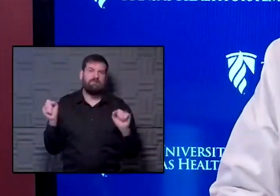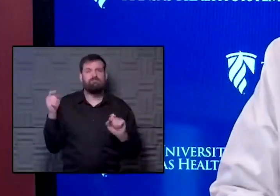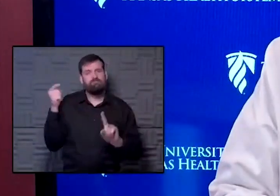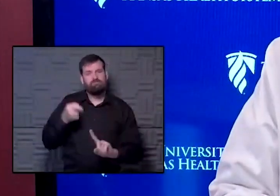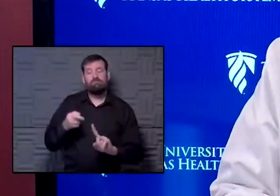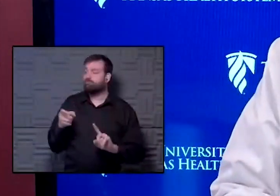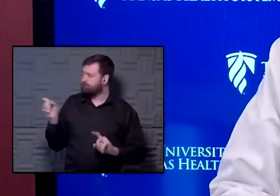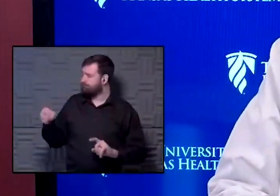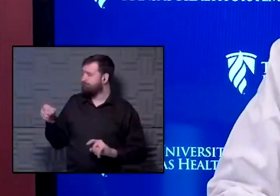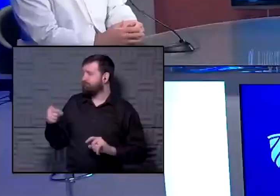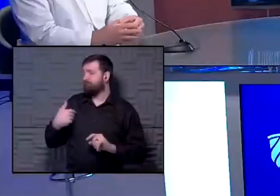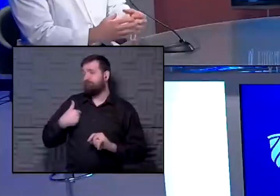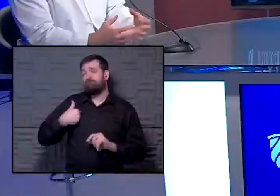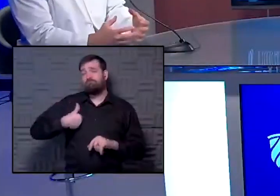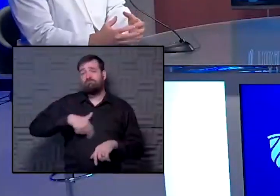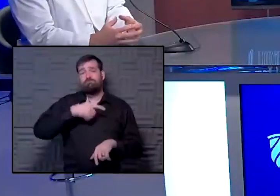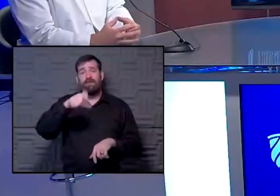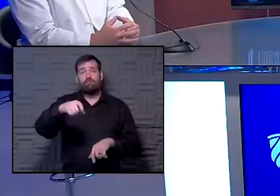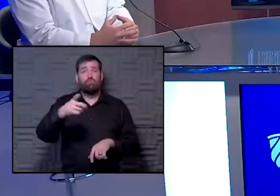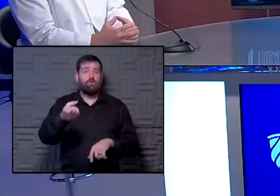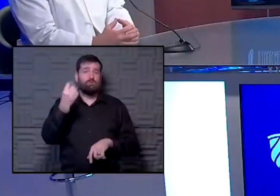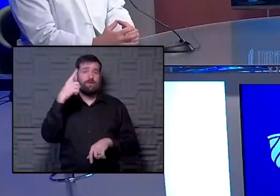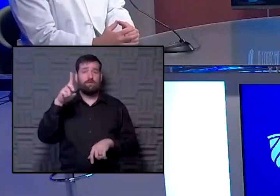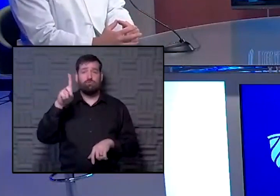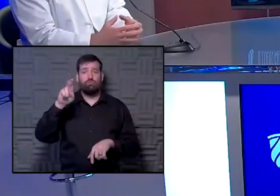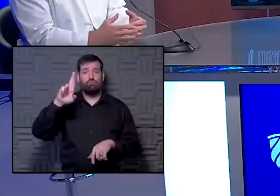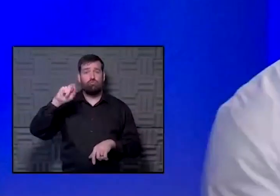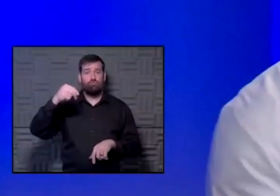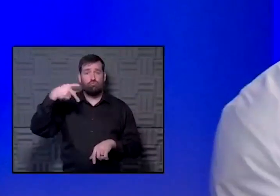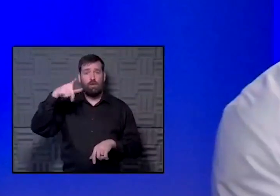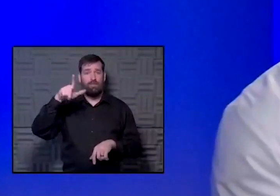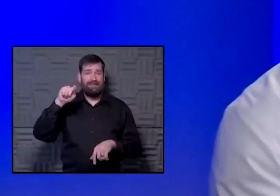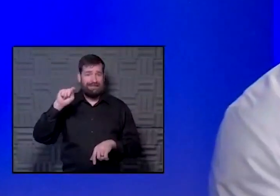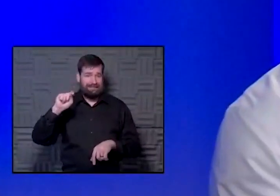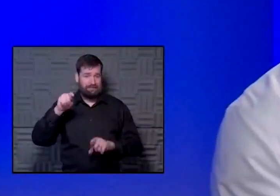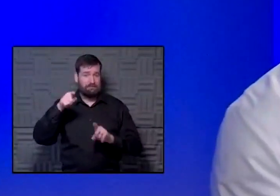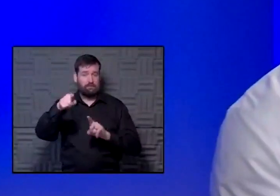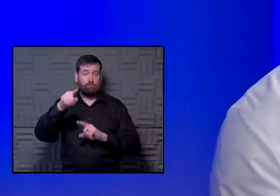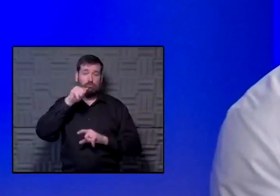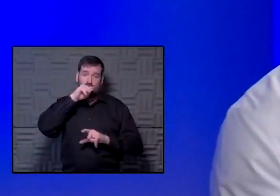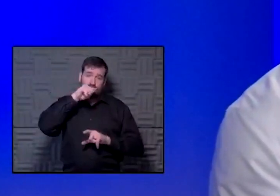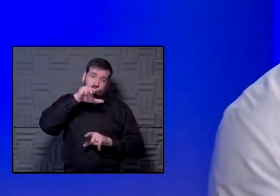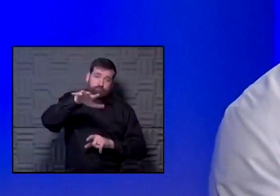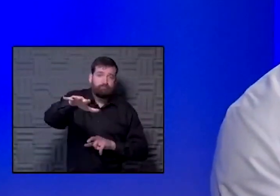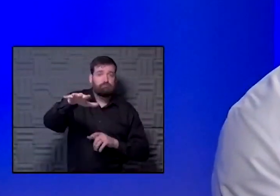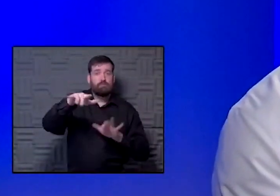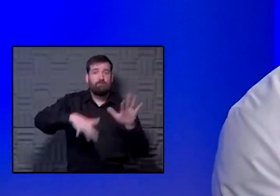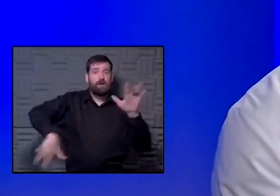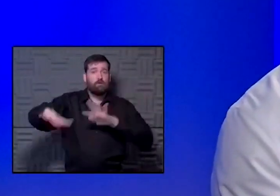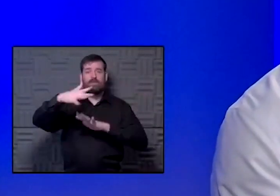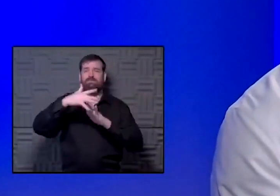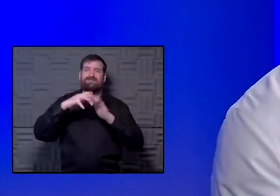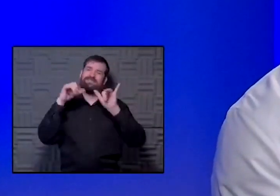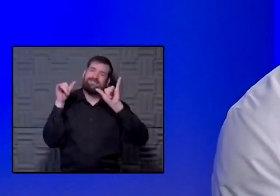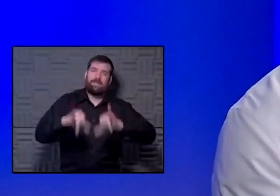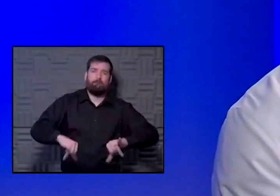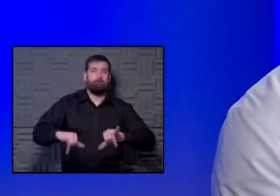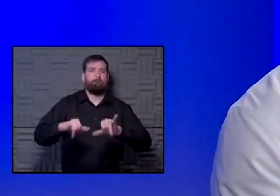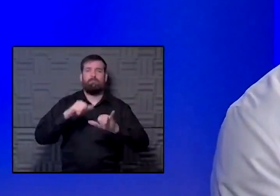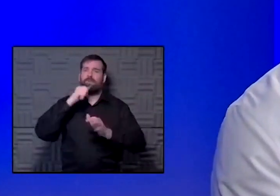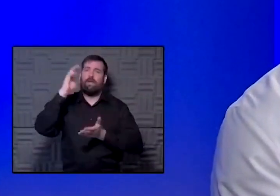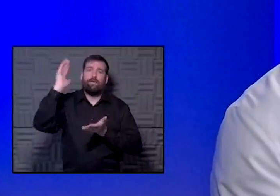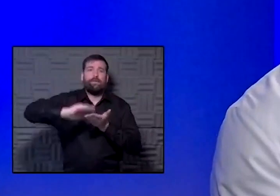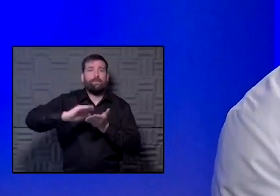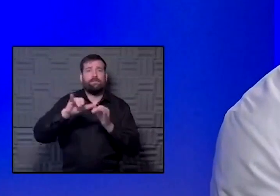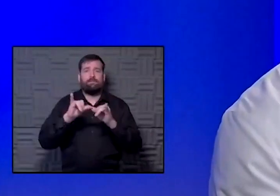here. Yeah, that's it. We have to understand the droplets, or the respiratory droplets that you exhale and put into the environment, have not changed, have not decreased in